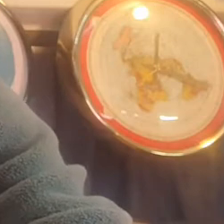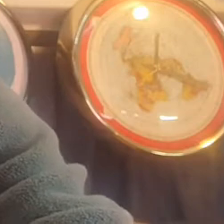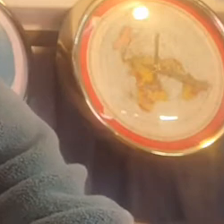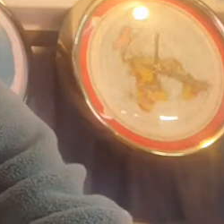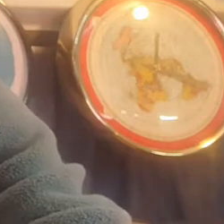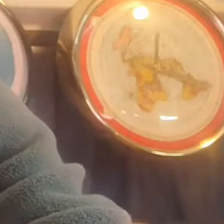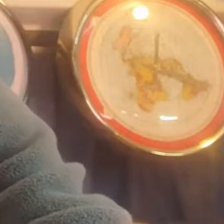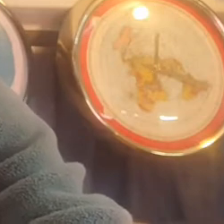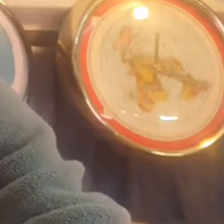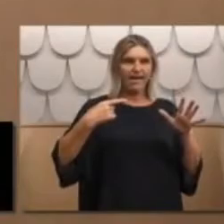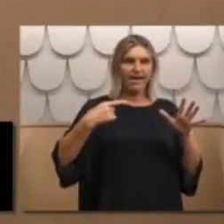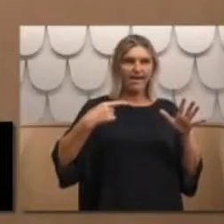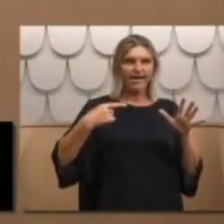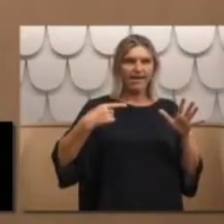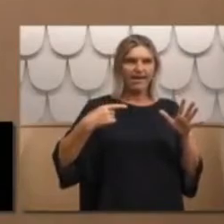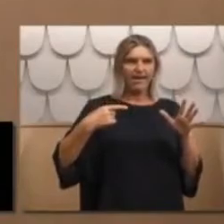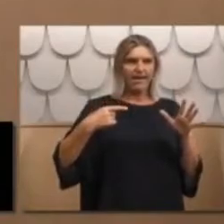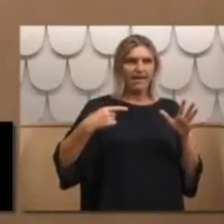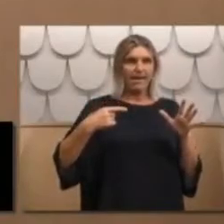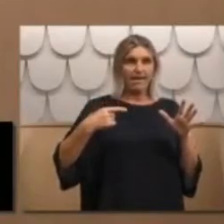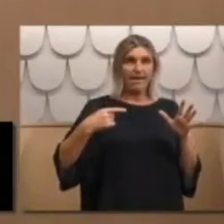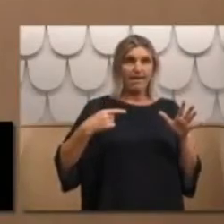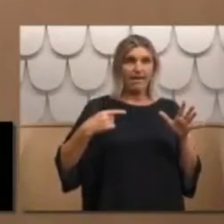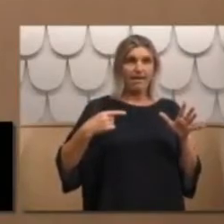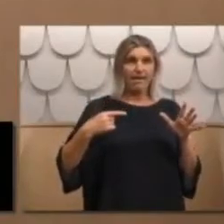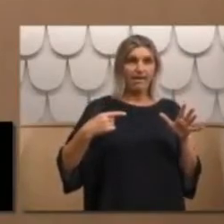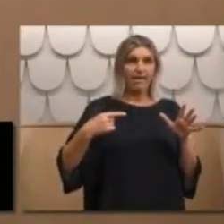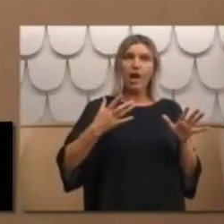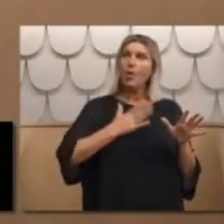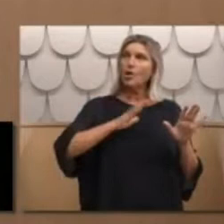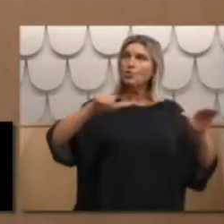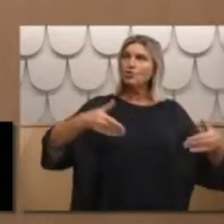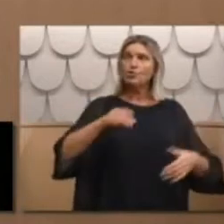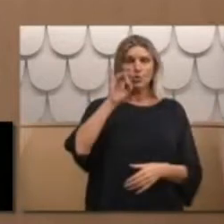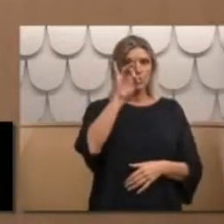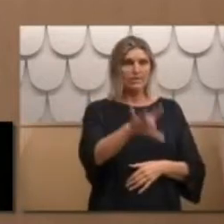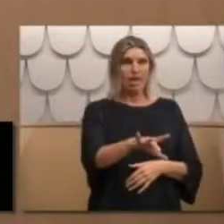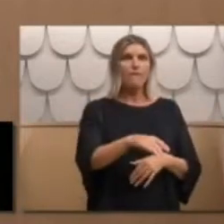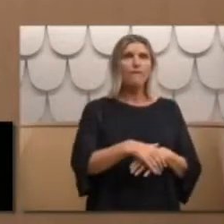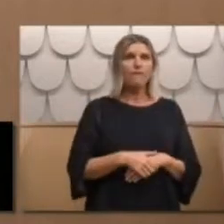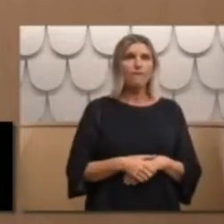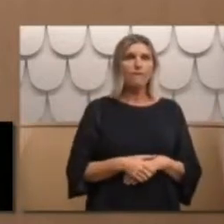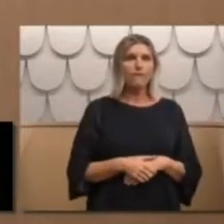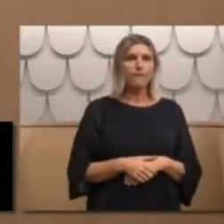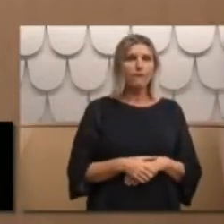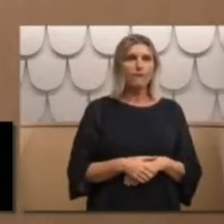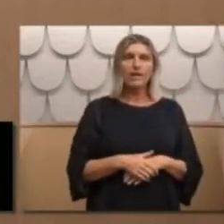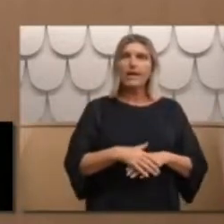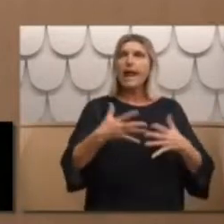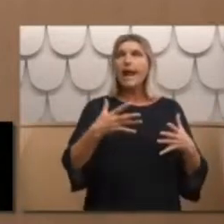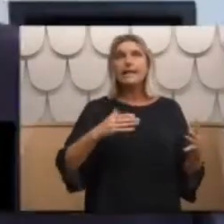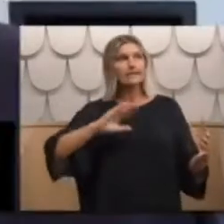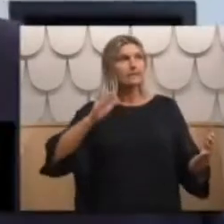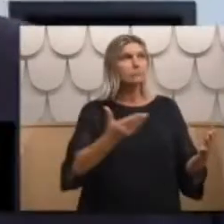say. Okay. Mr. Rattray, I invite you to introduce yourself and make any submissions you